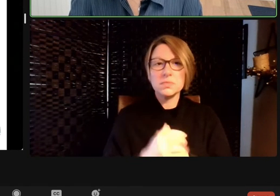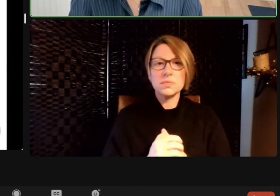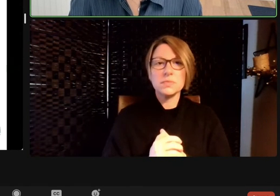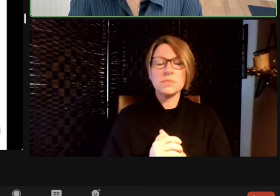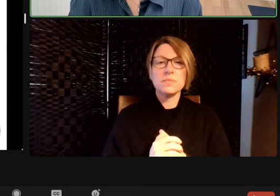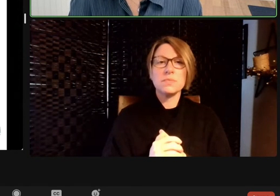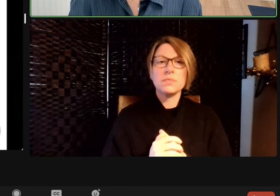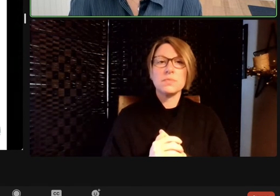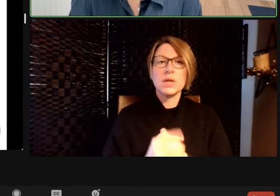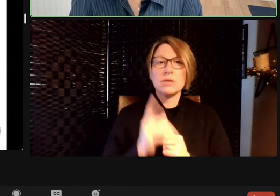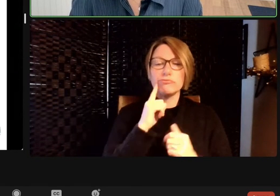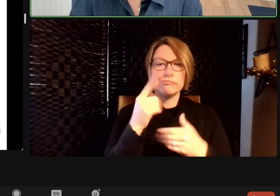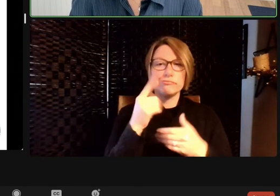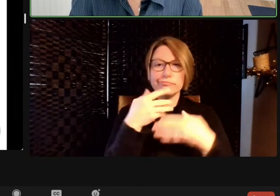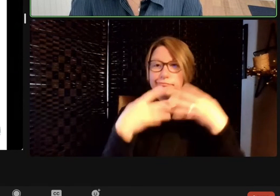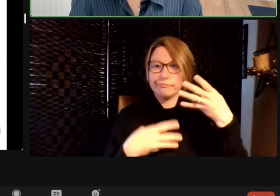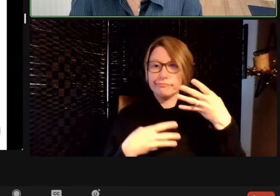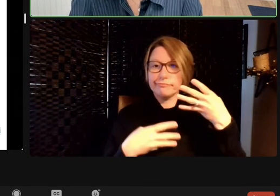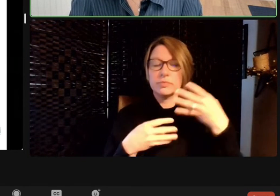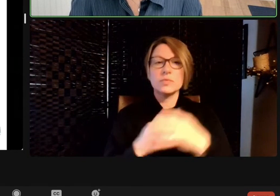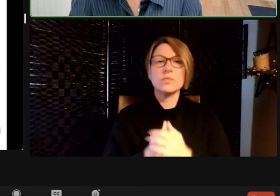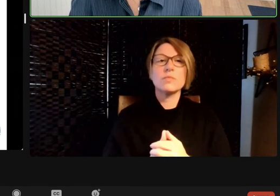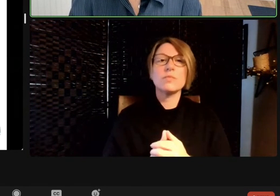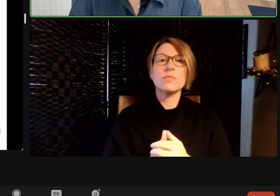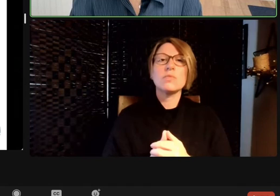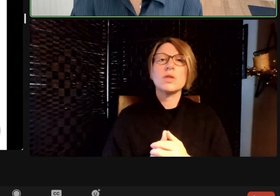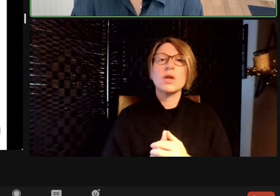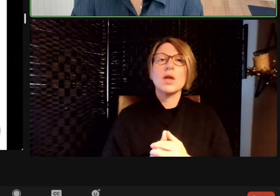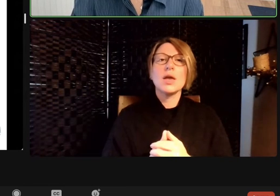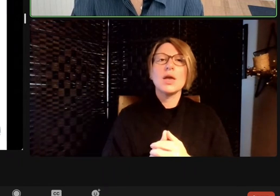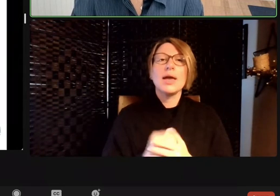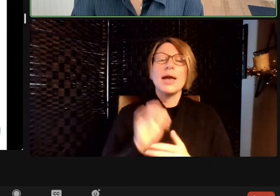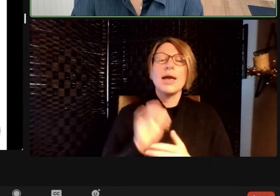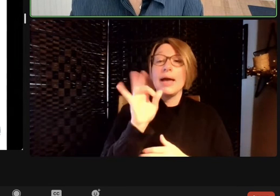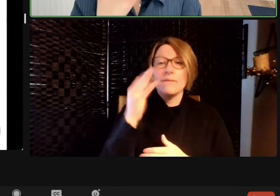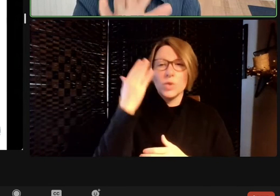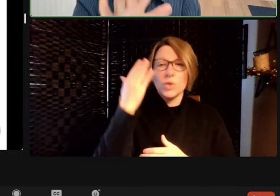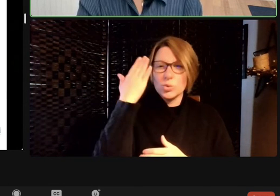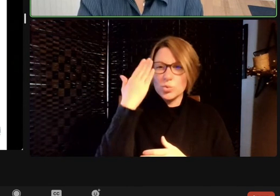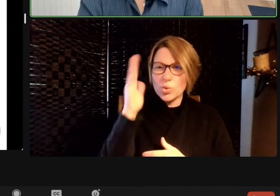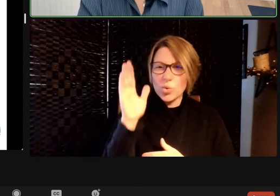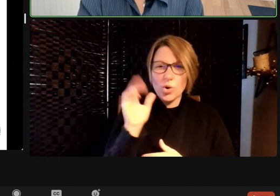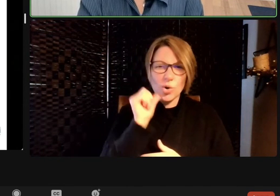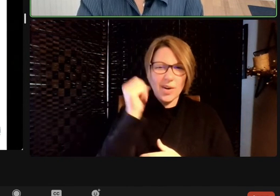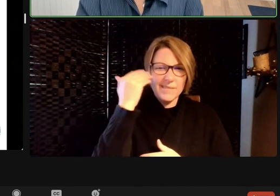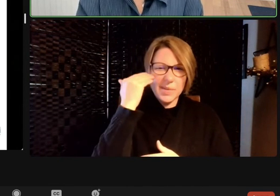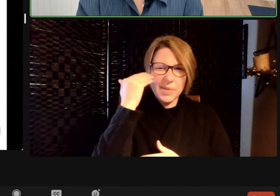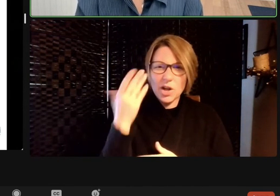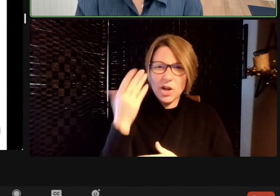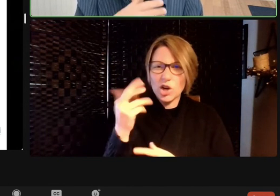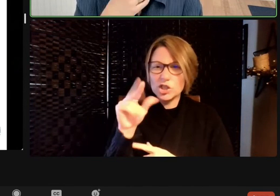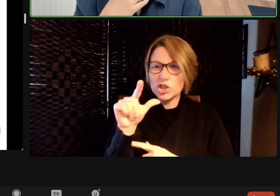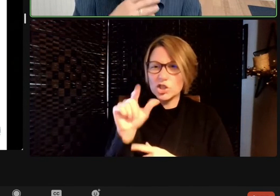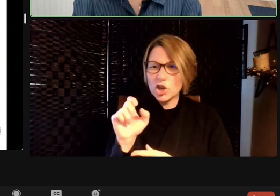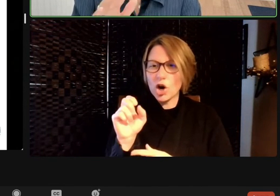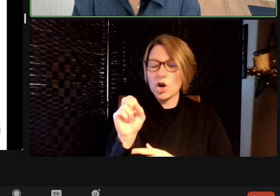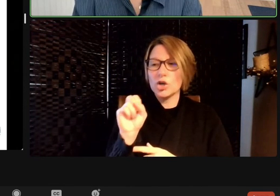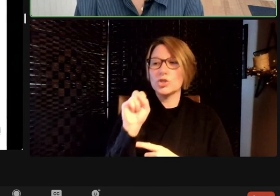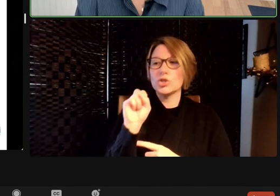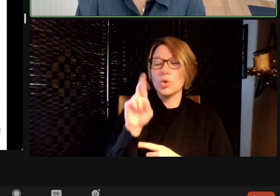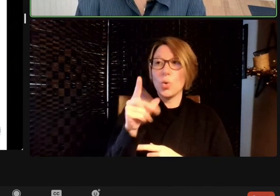Those things are just listed here. And I think these are other things for people that don't know charge syndrome well, or if you're a parent out there and you're working with a school team that